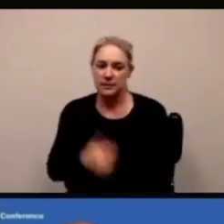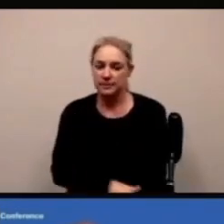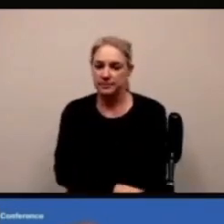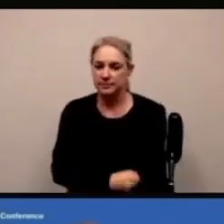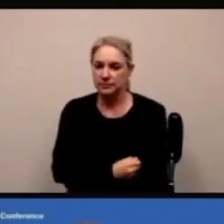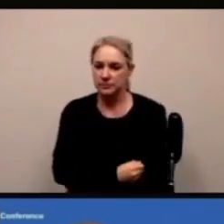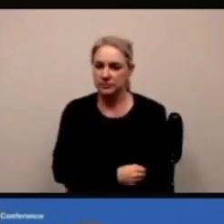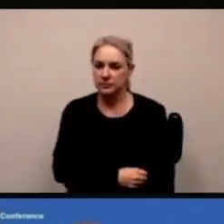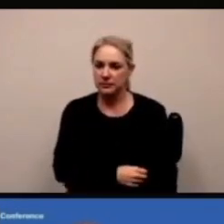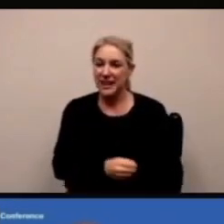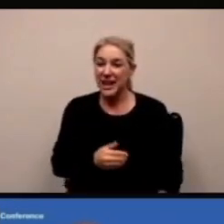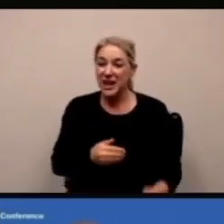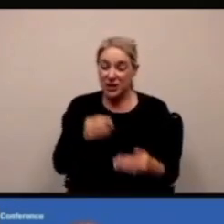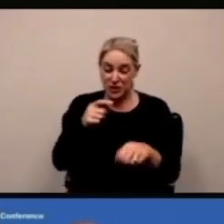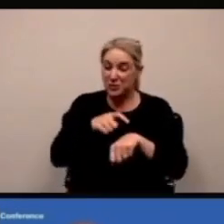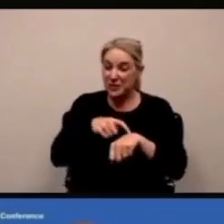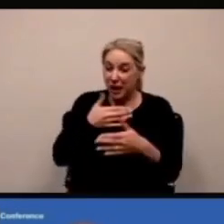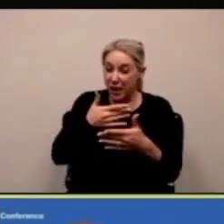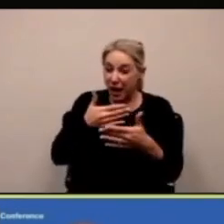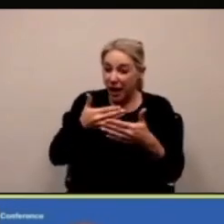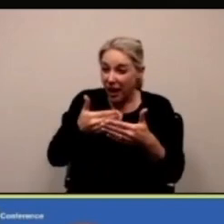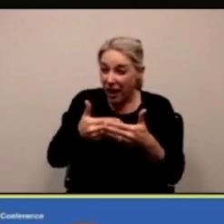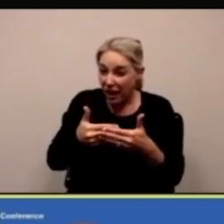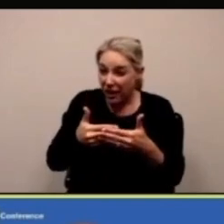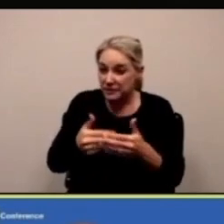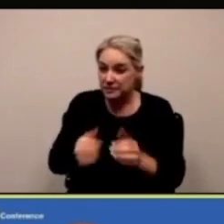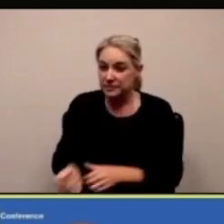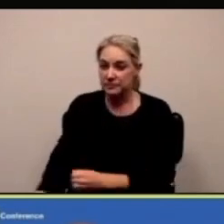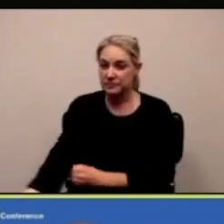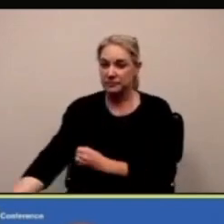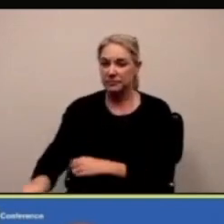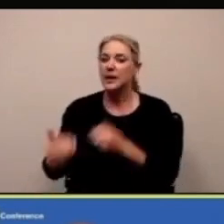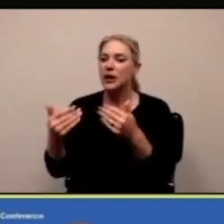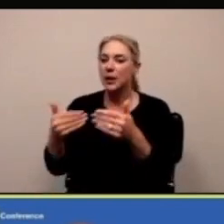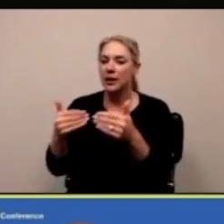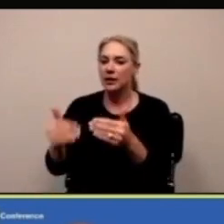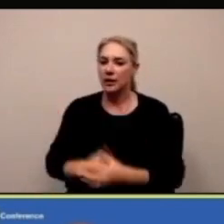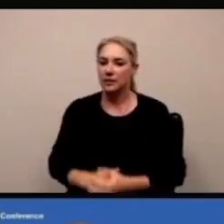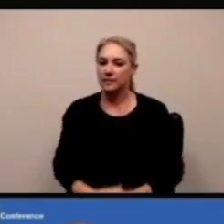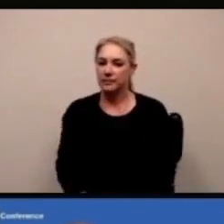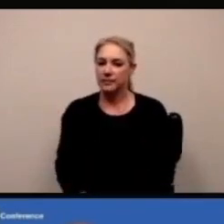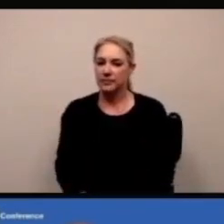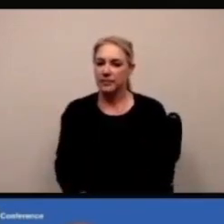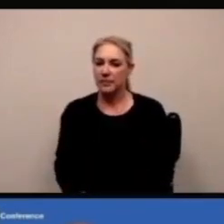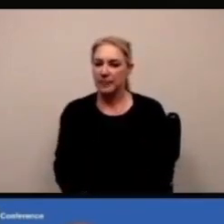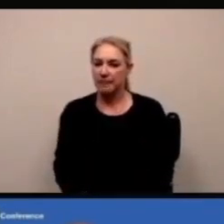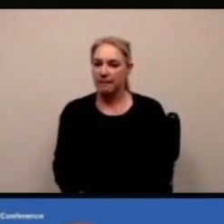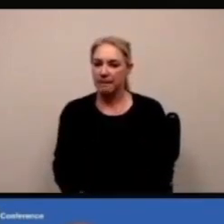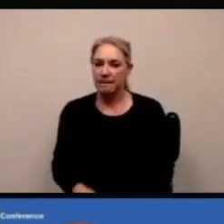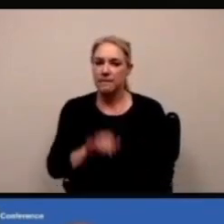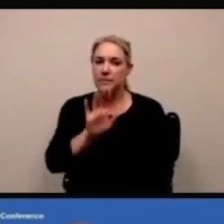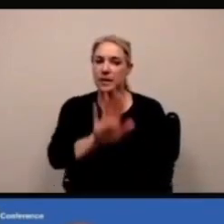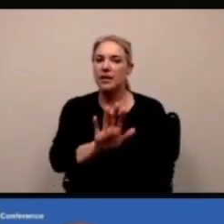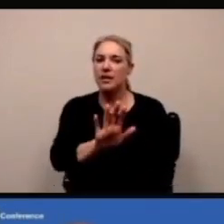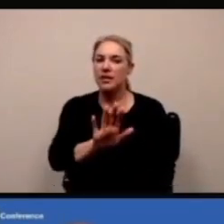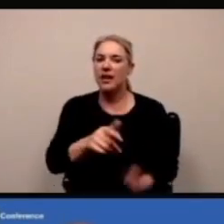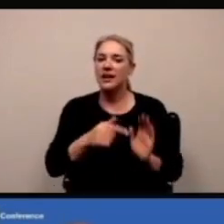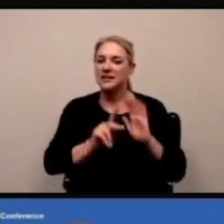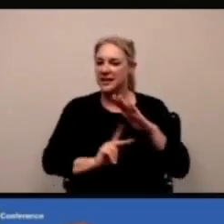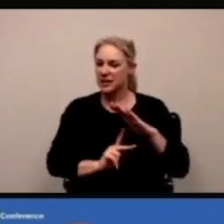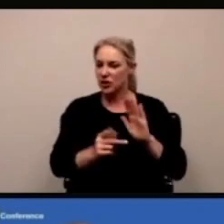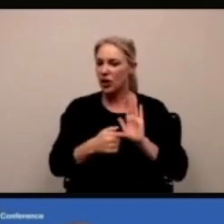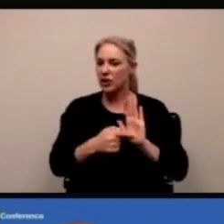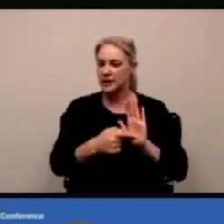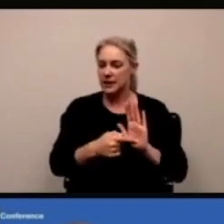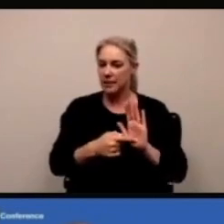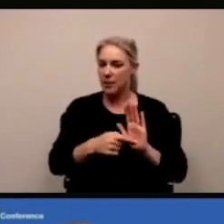we're almost out of time. Oh, go ahead, Leslie. No, that's okay. That I was just going to say that was from kindergarten, but being able to